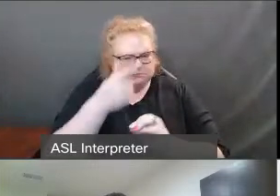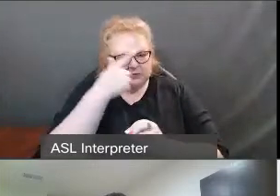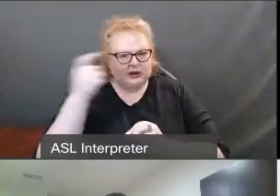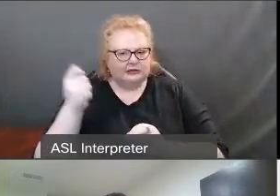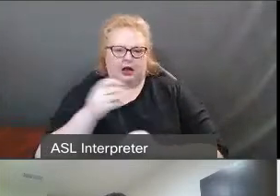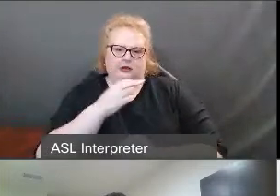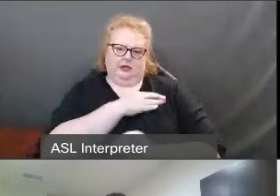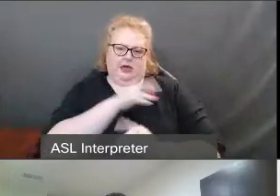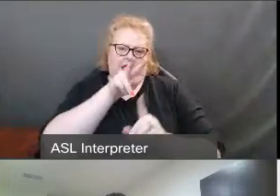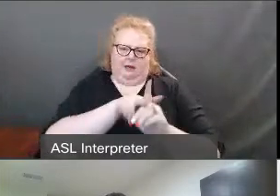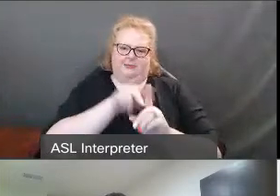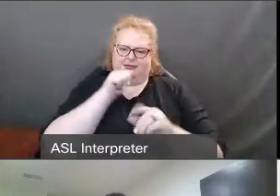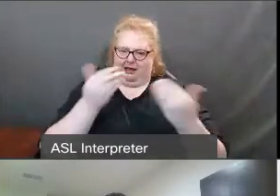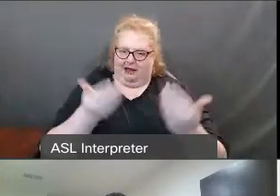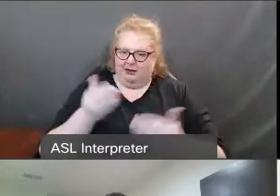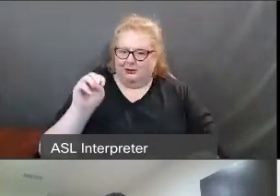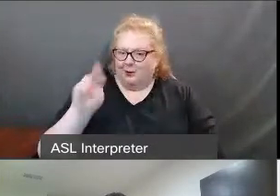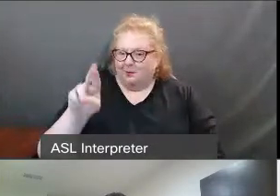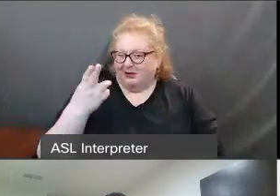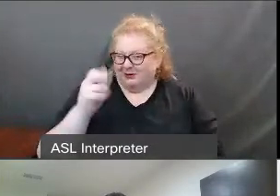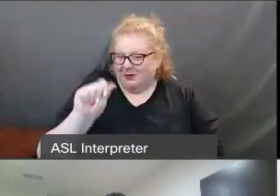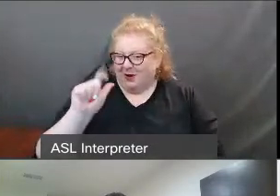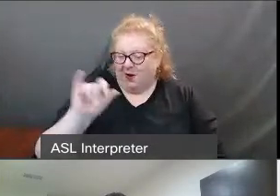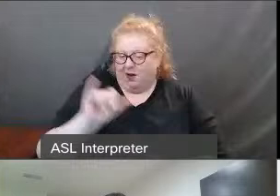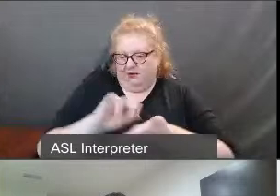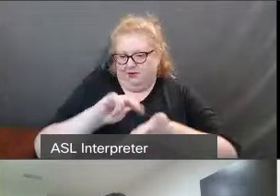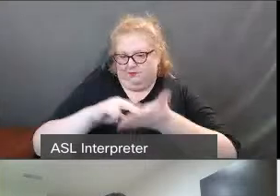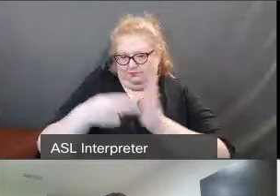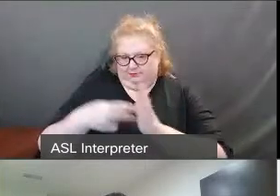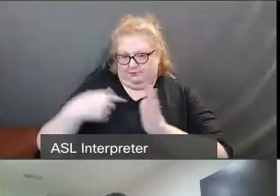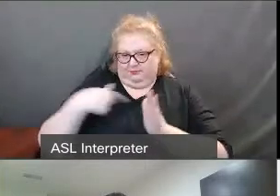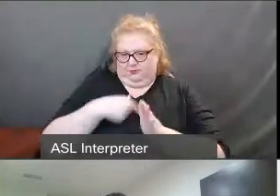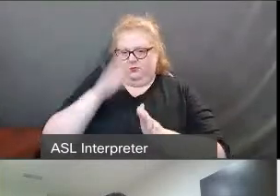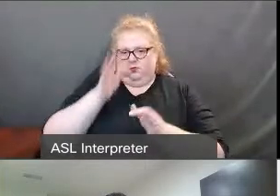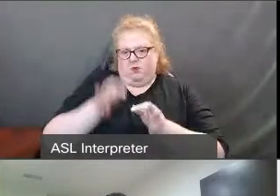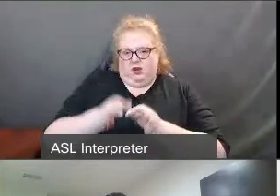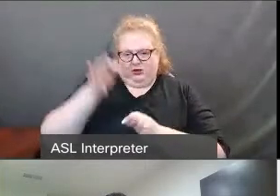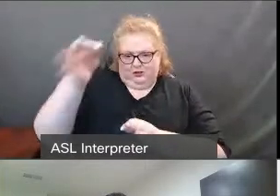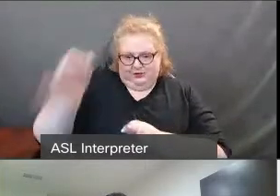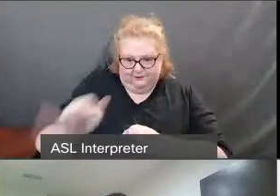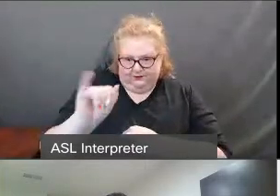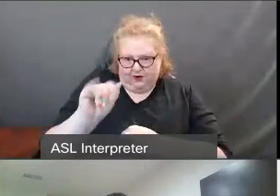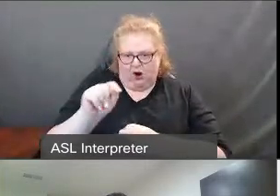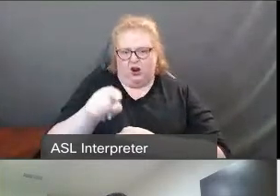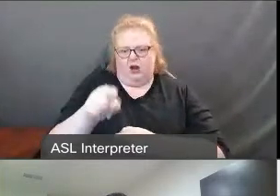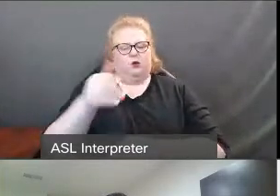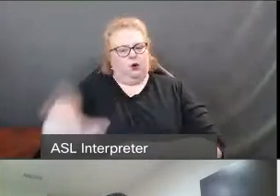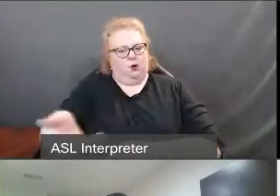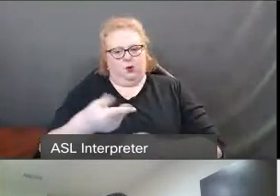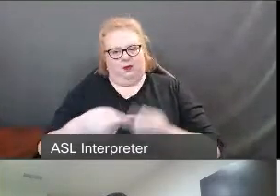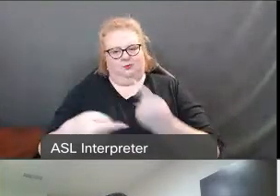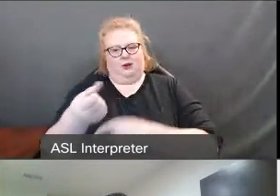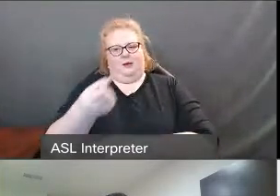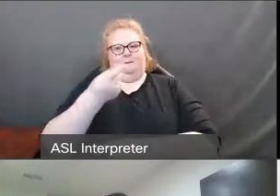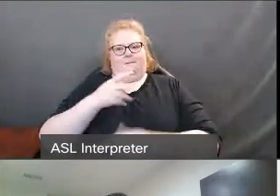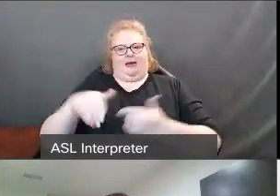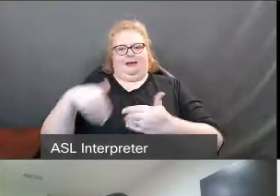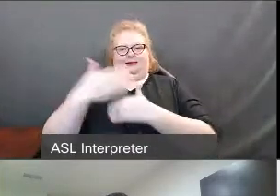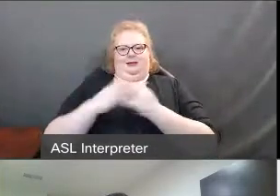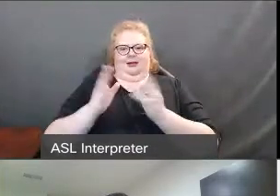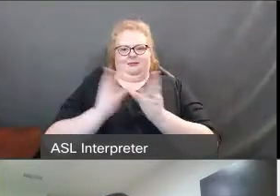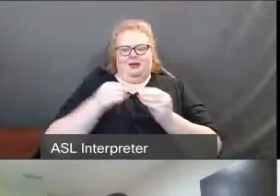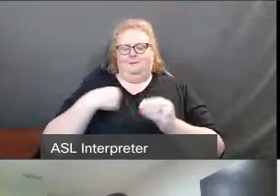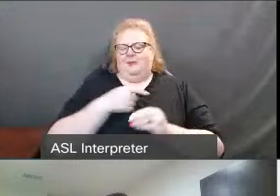Hall, what that means is that we'll defer this, and you're certainly welcome to come back next at our next meeting, but we won't